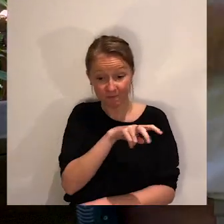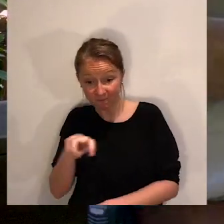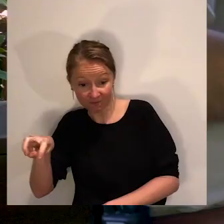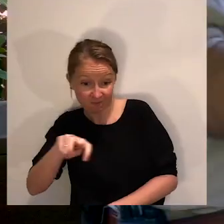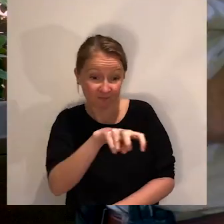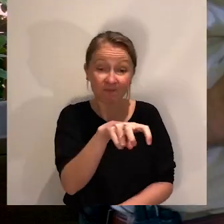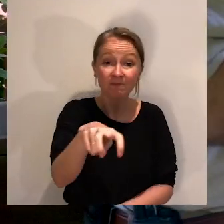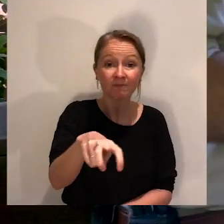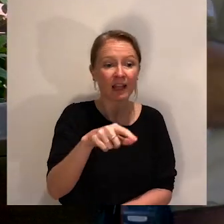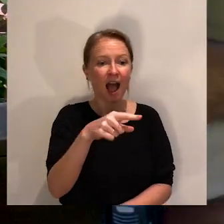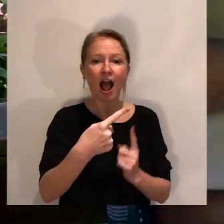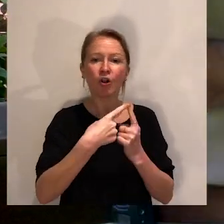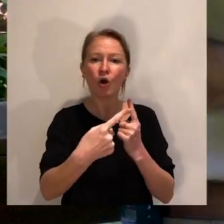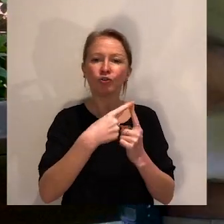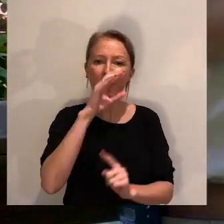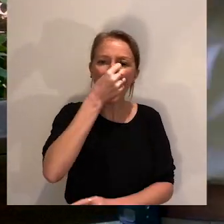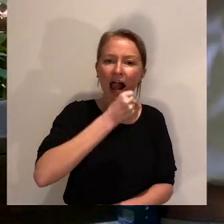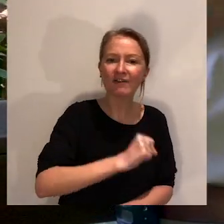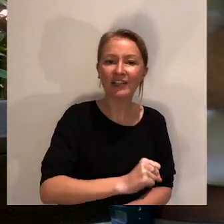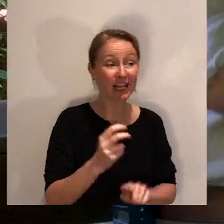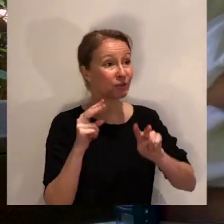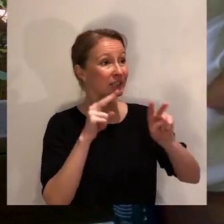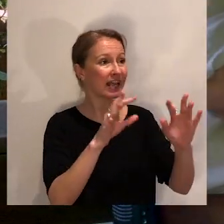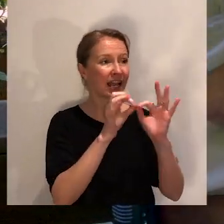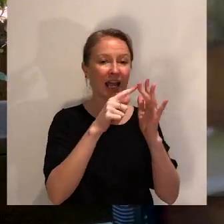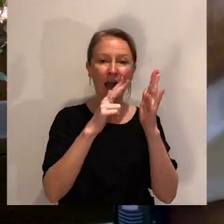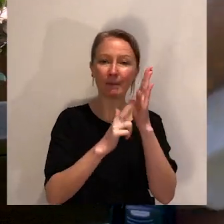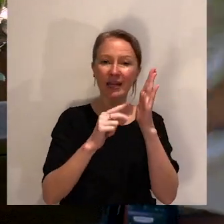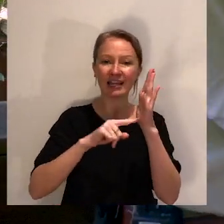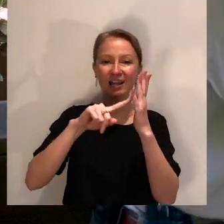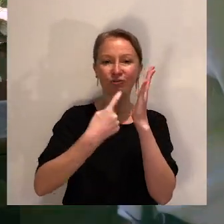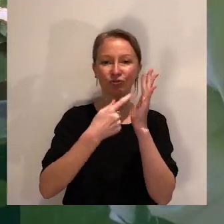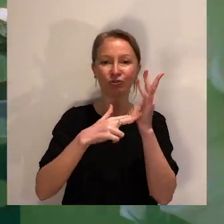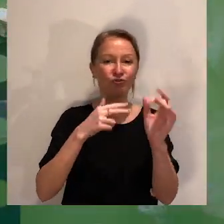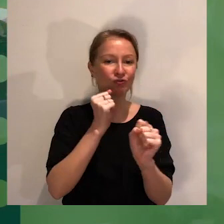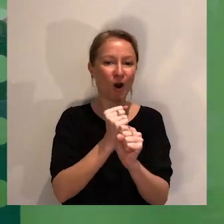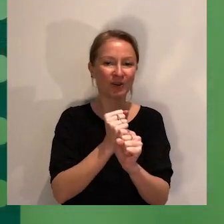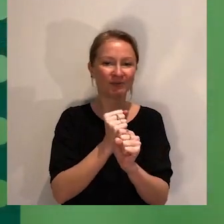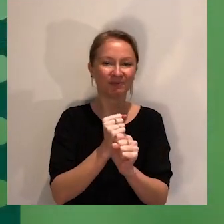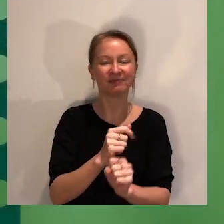behind us here, to the amazing binturong. You never know what's around the next corner. We'll see you next time.